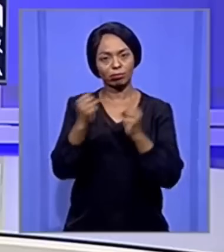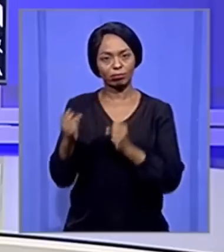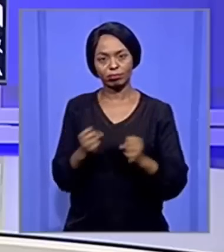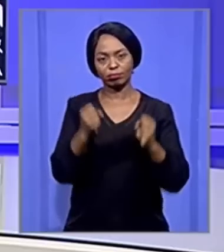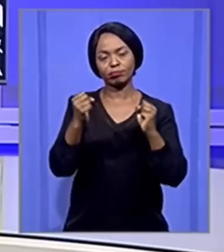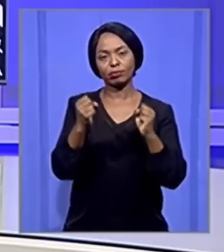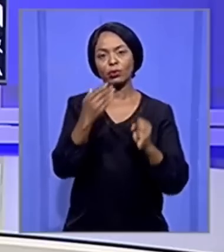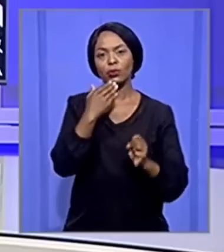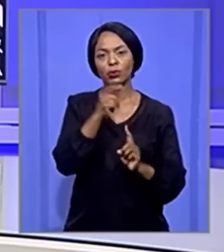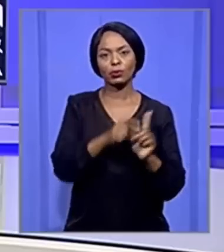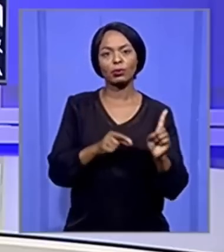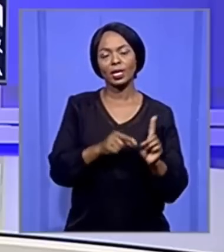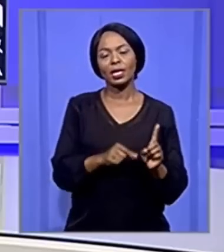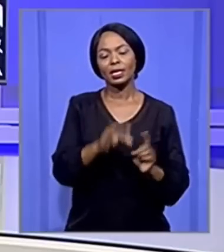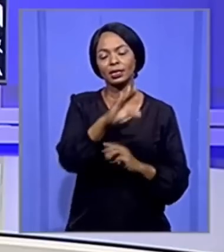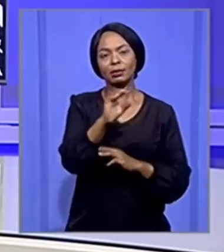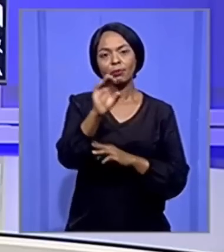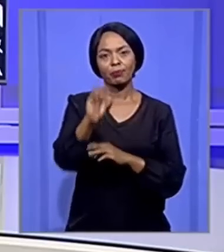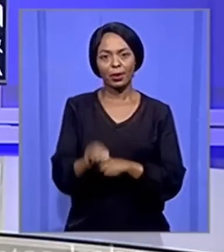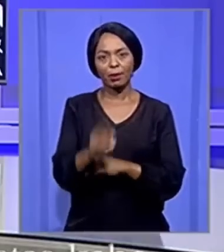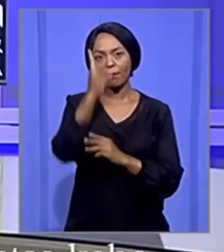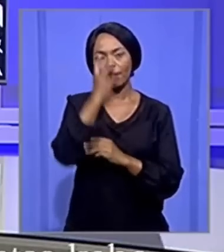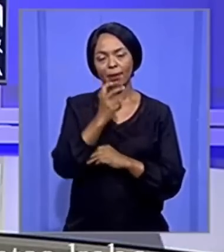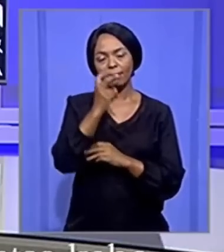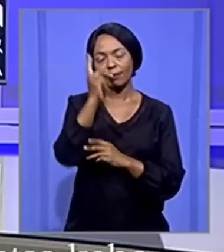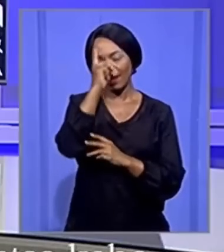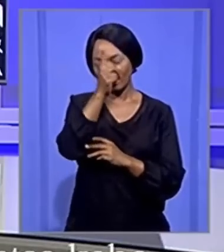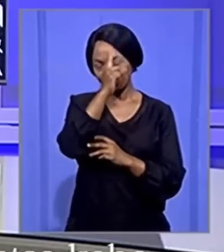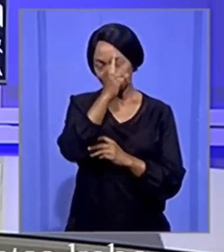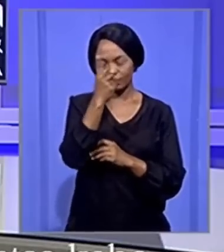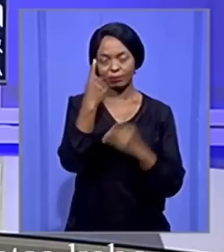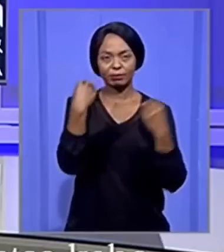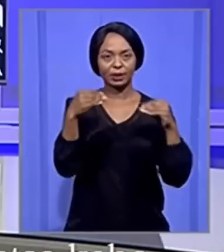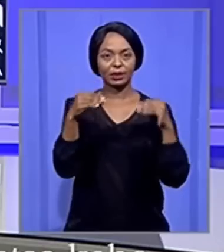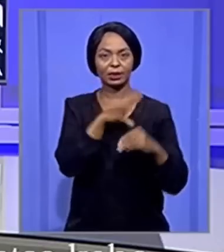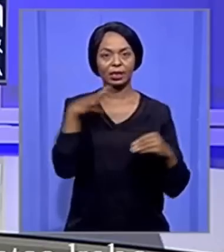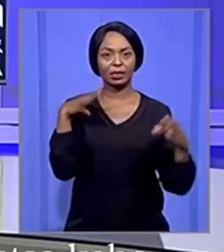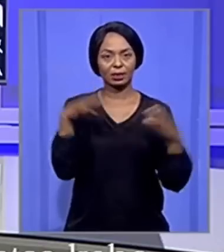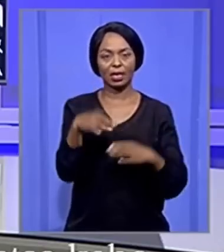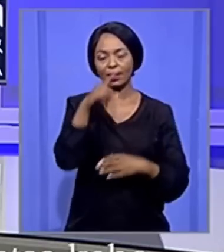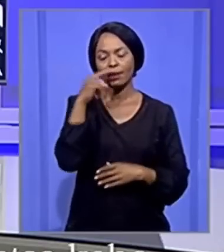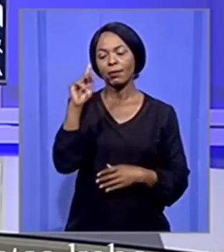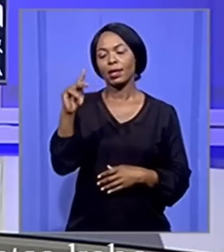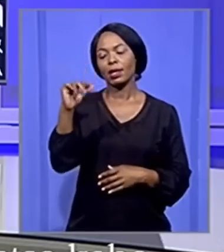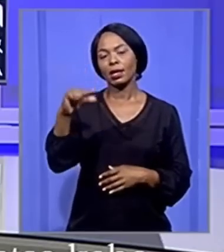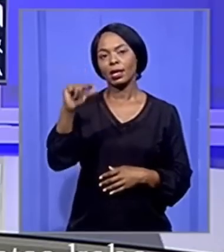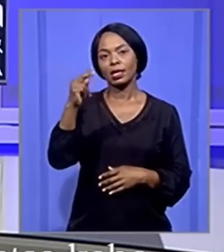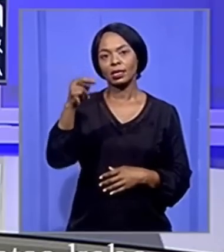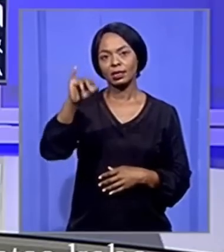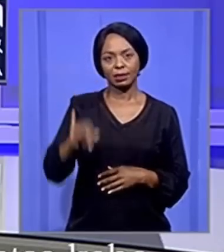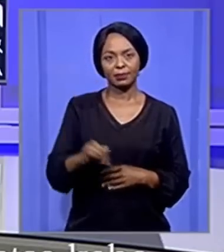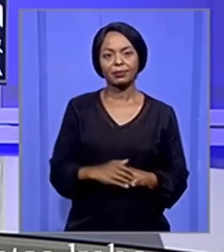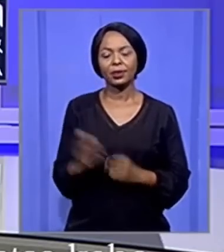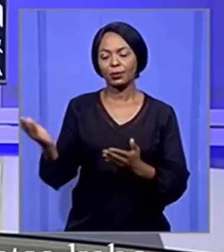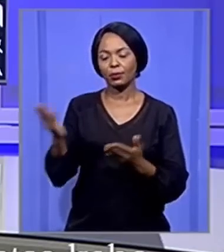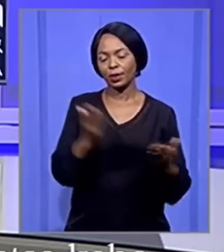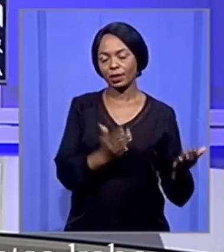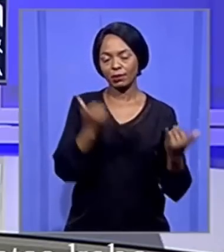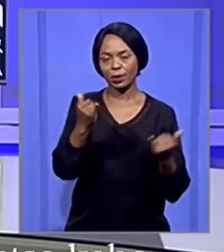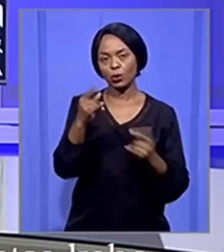re ikgolaganya le mokhuduthamagamogolo wa Black Business Council Kganki Matabane. Raitsho Madume wa amogetswe mo dikgang tsa rona